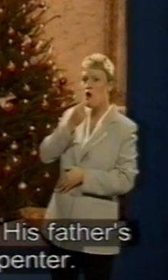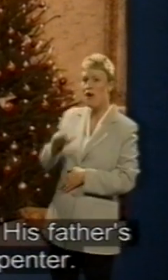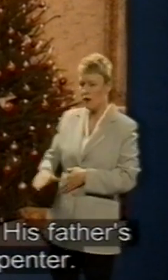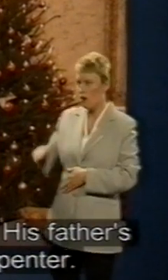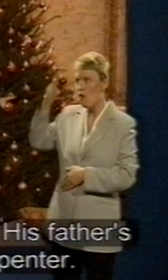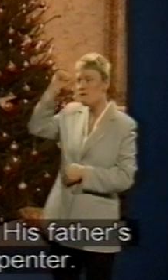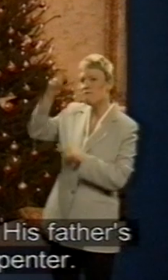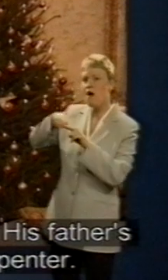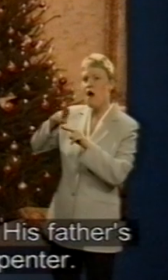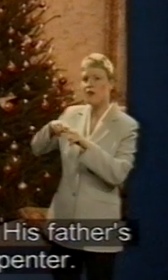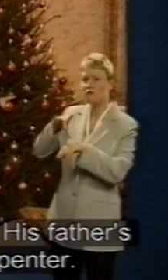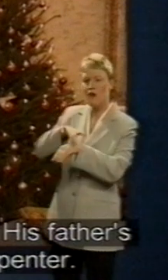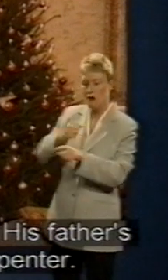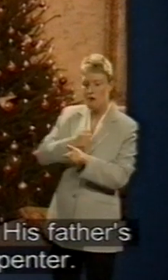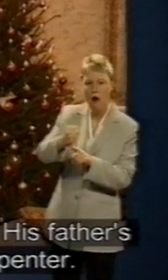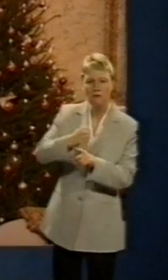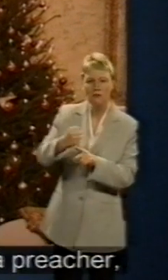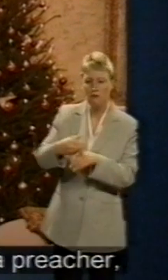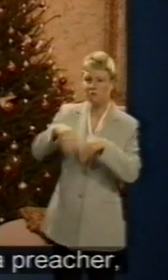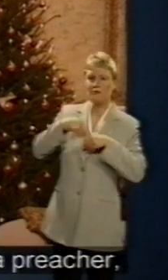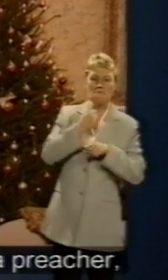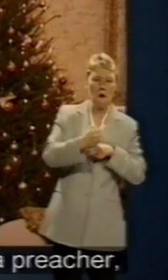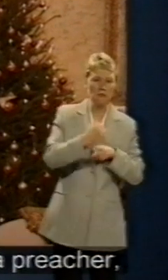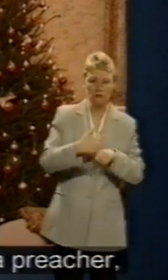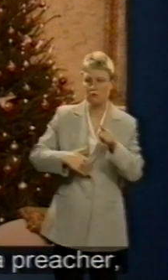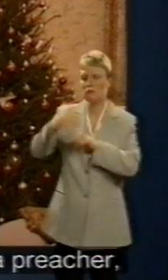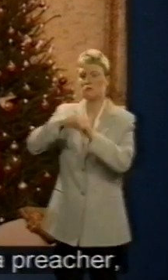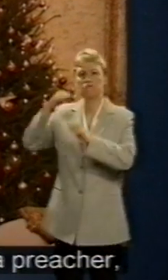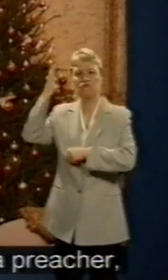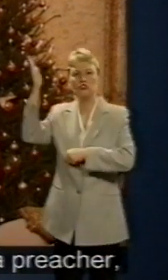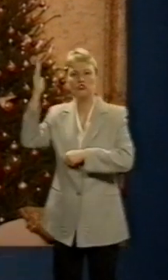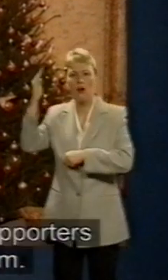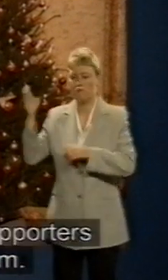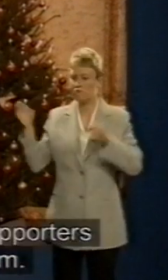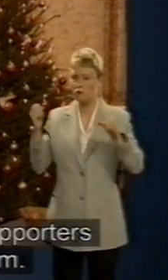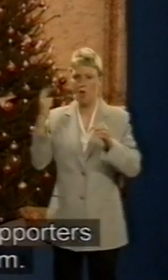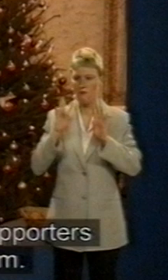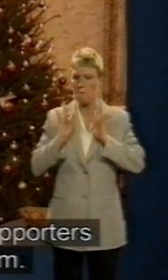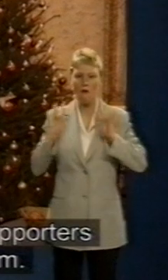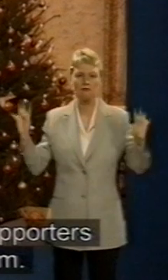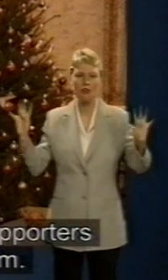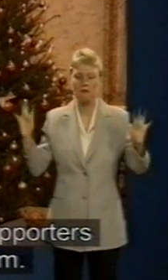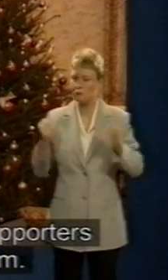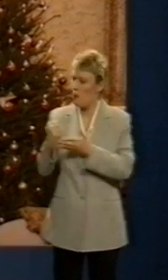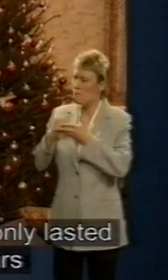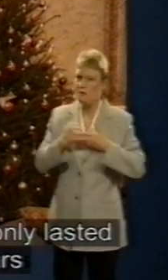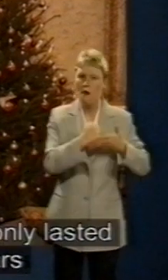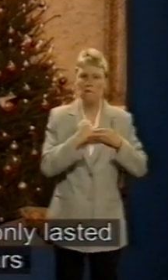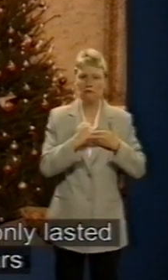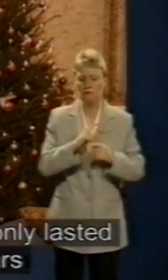boy, he learnt his father's trade as a carpenter. He then became a preacher, recruiting 12 supporters to help